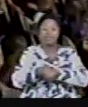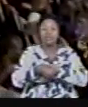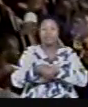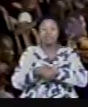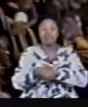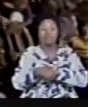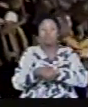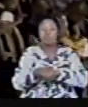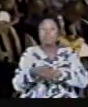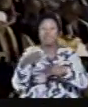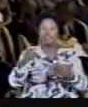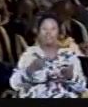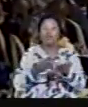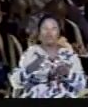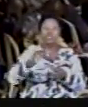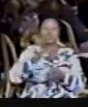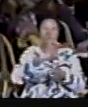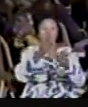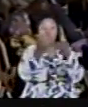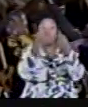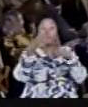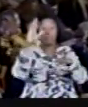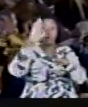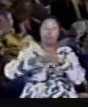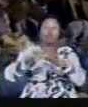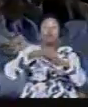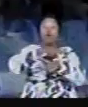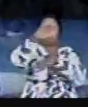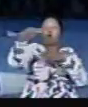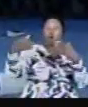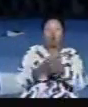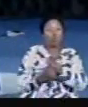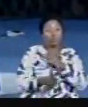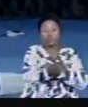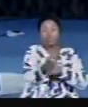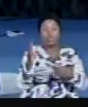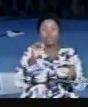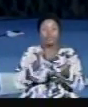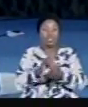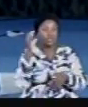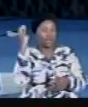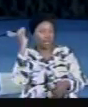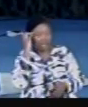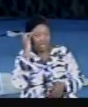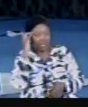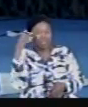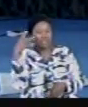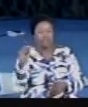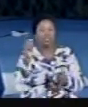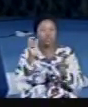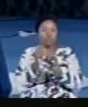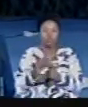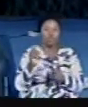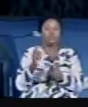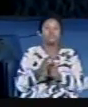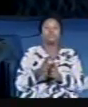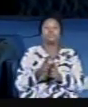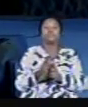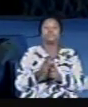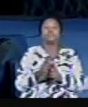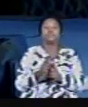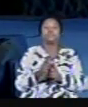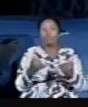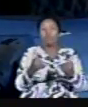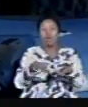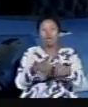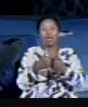Holy Ghost fell on all them that heard the word. Now, how do we know